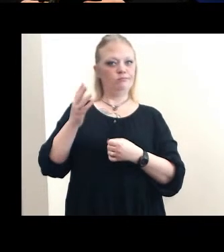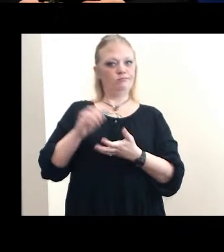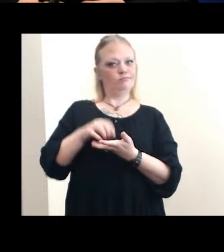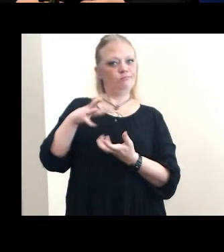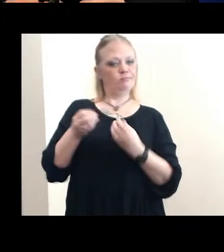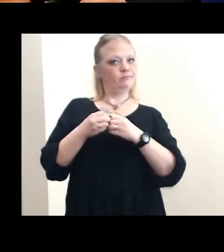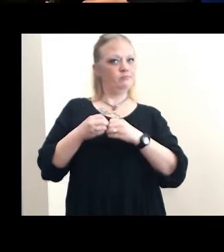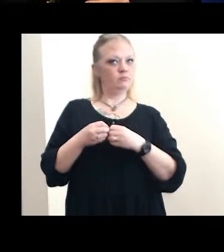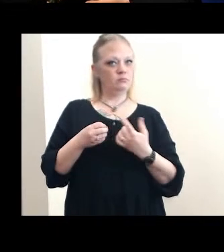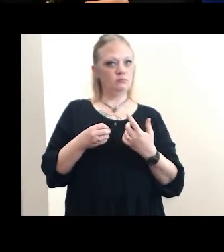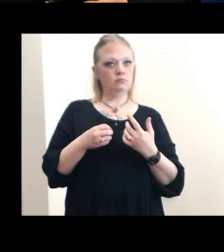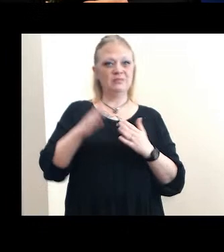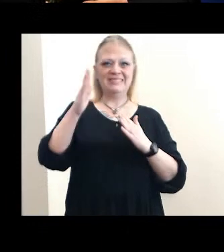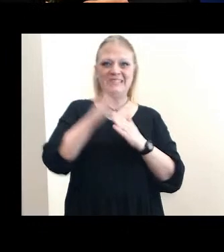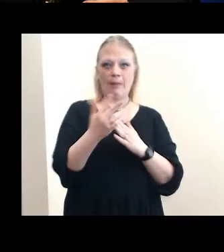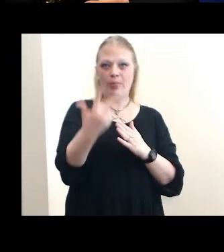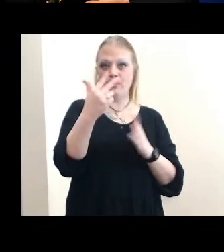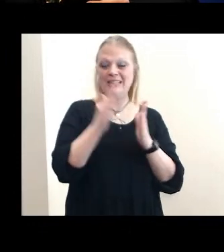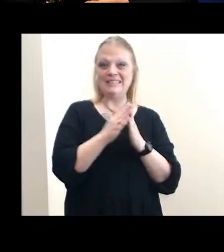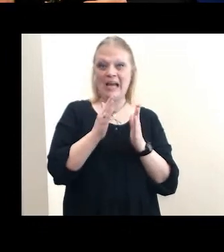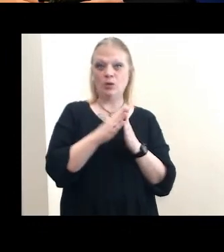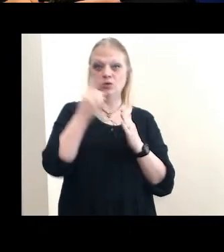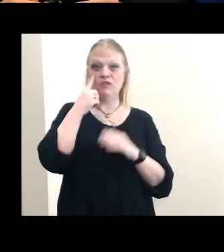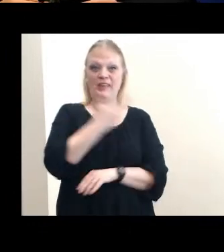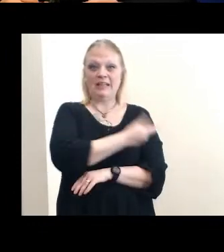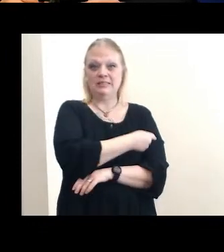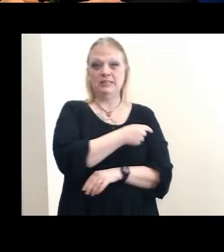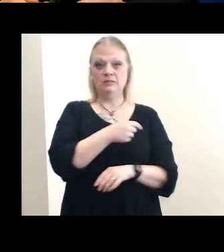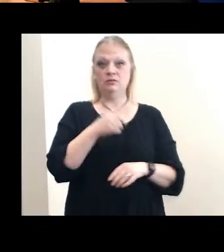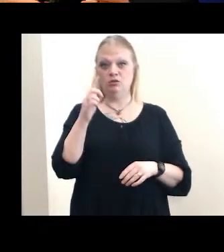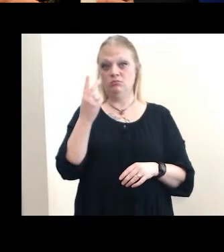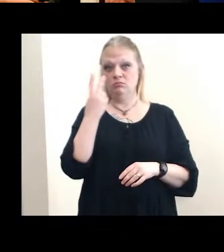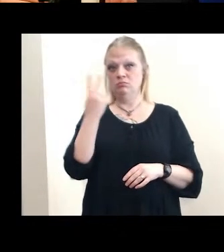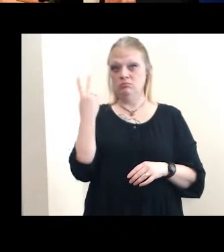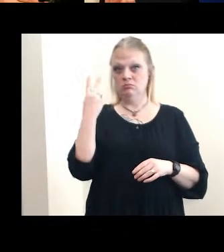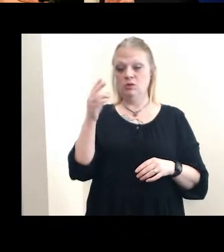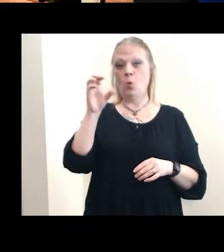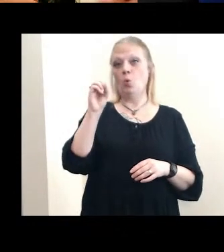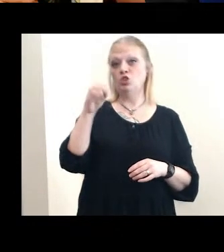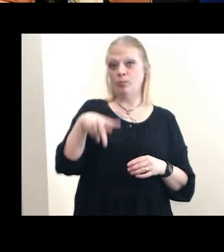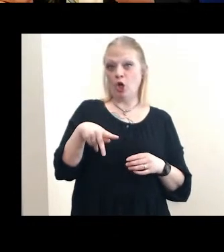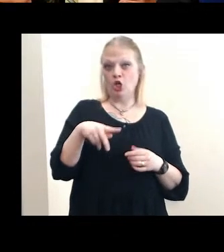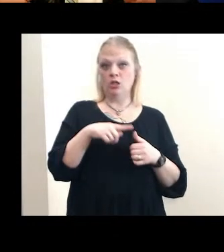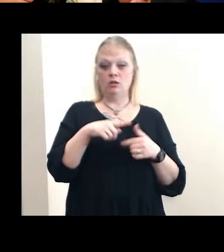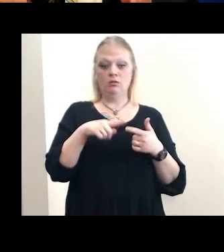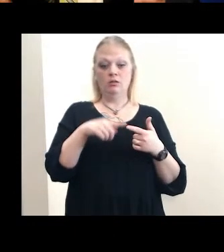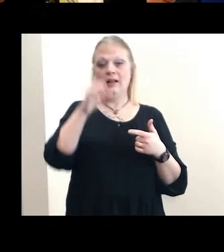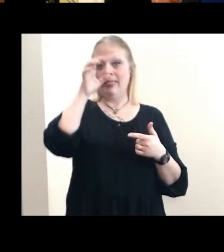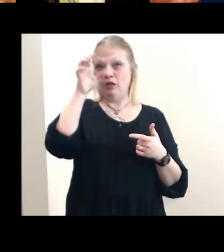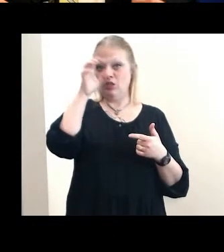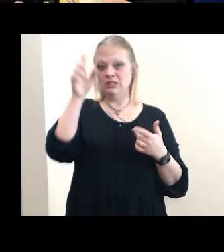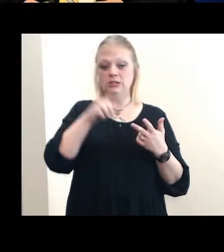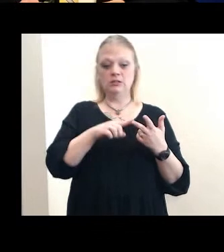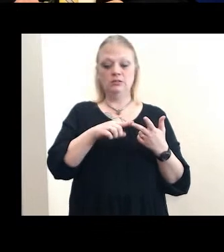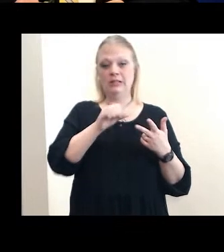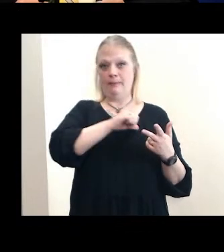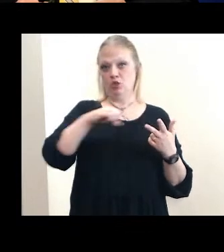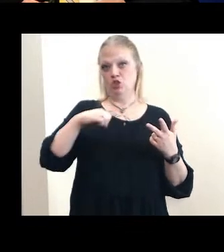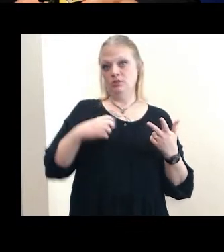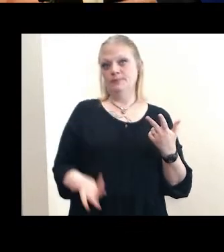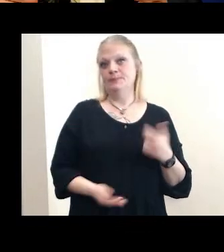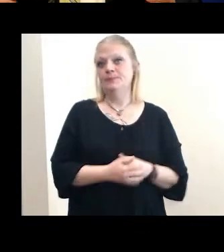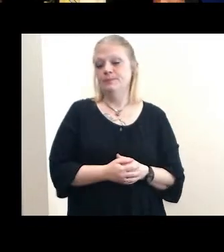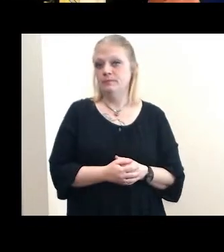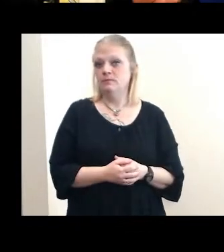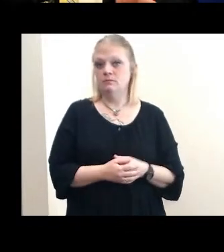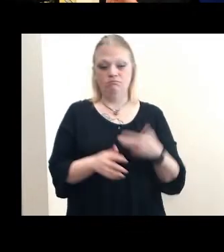towns for vaccination: the town of Orchard Park, the town of Clarence, the town of Amherst.